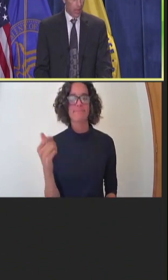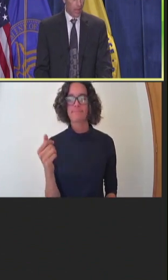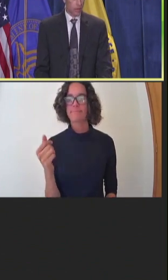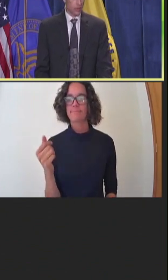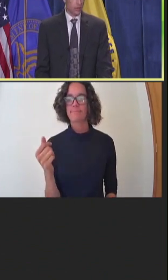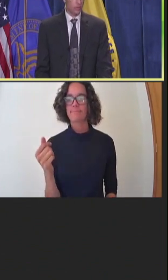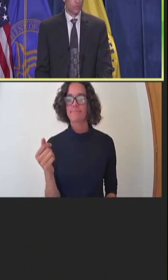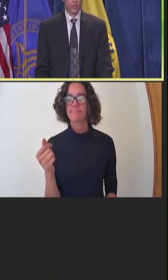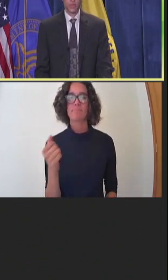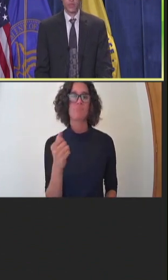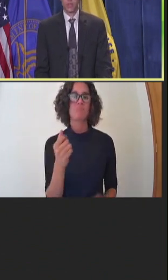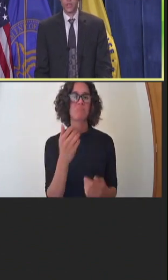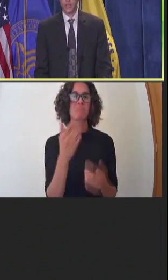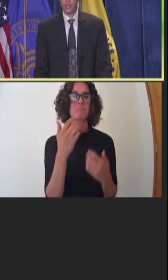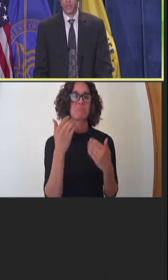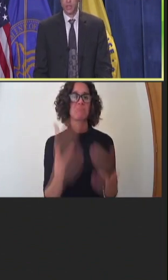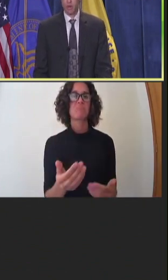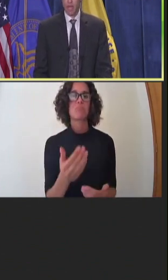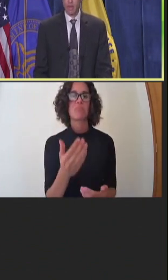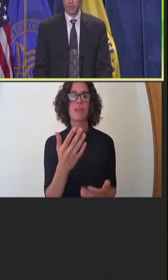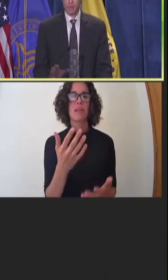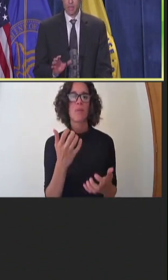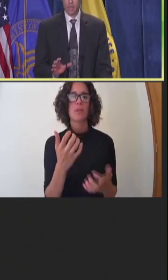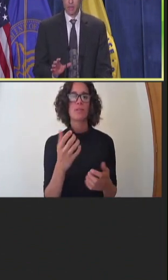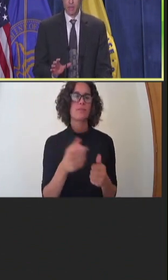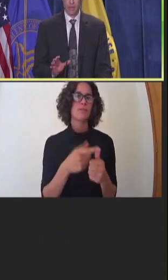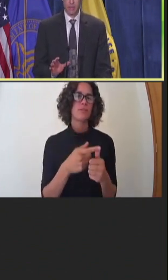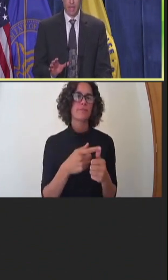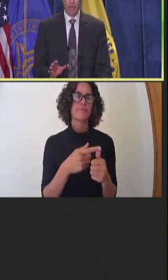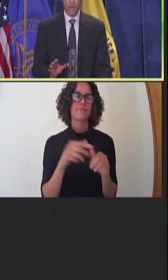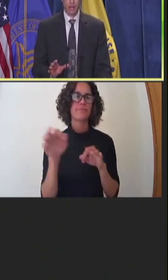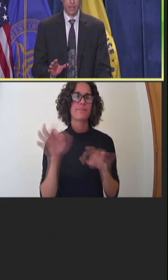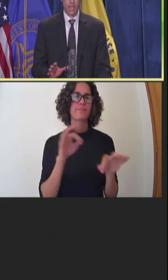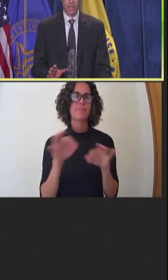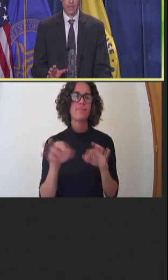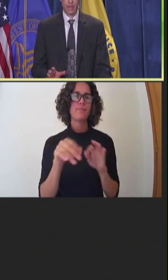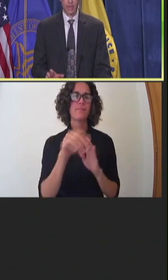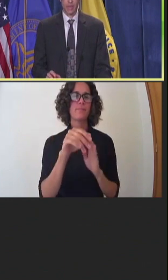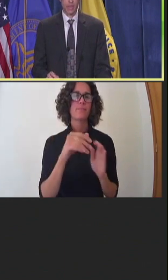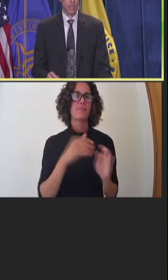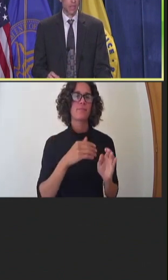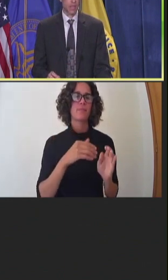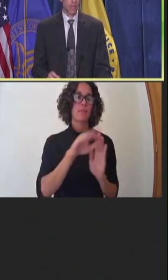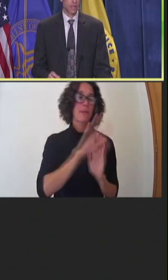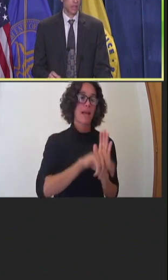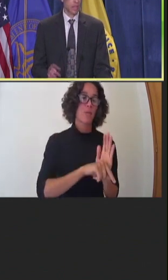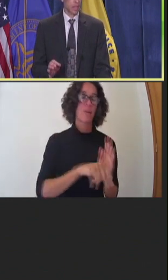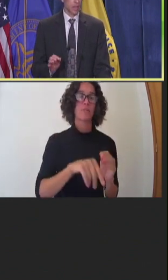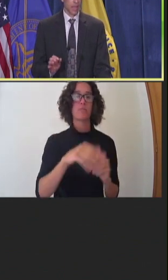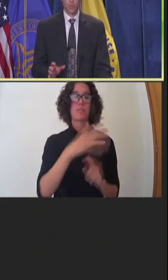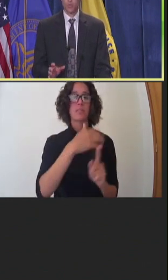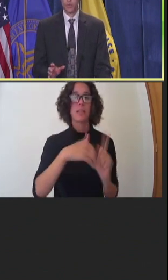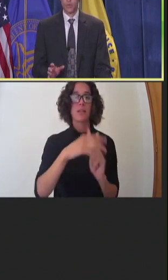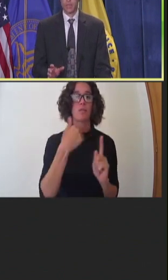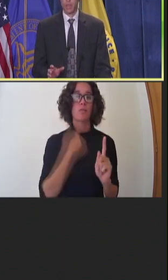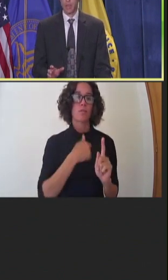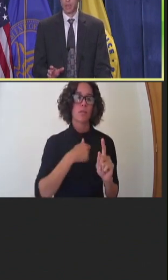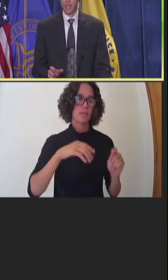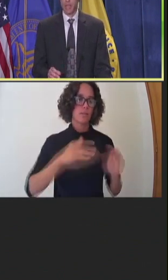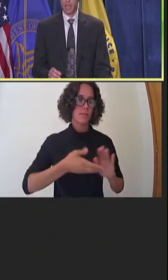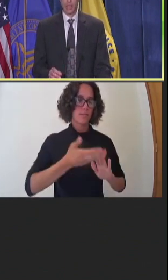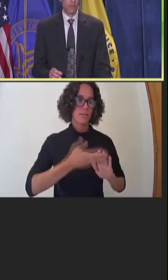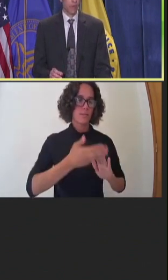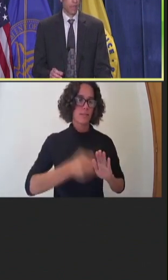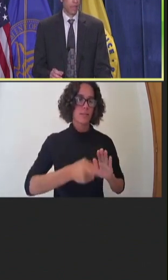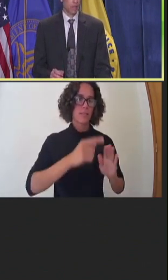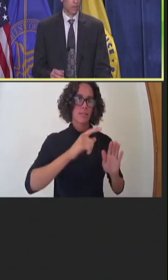I'd like to first just describe the background and the setting that we did the study in, then move to the experimental